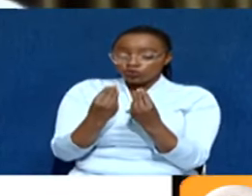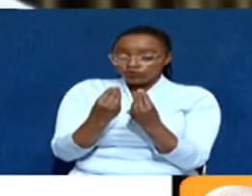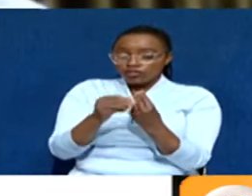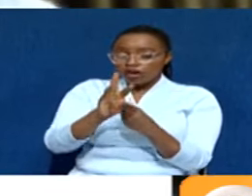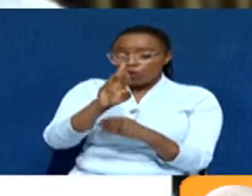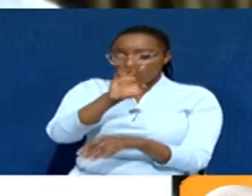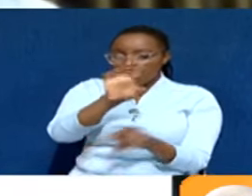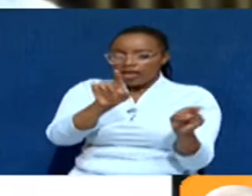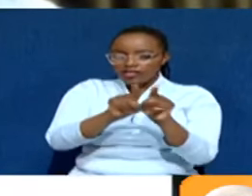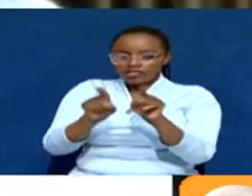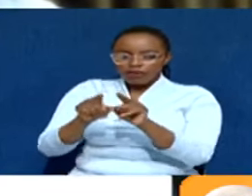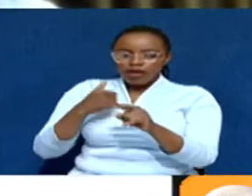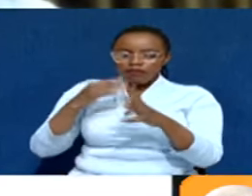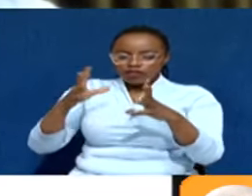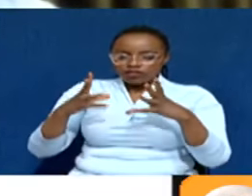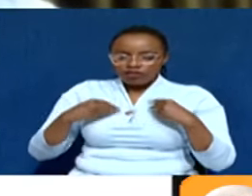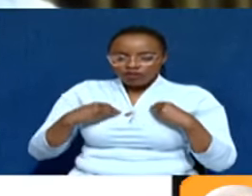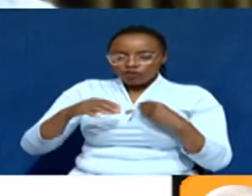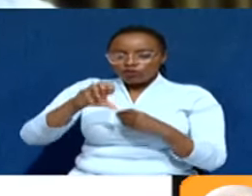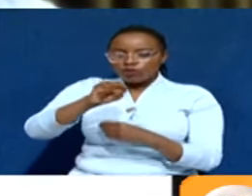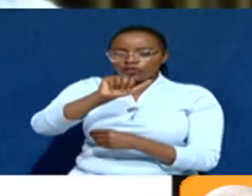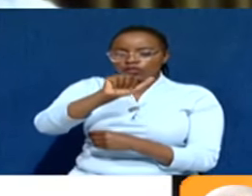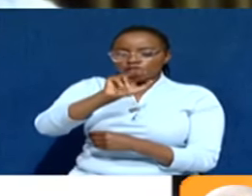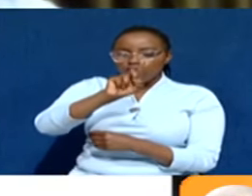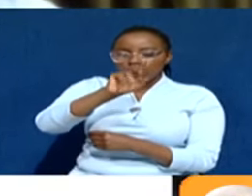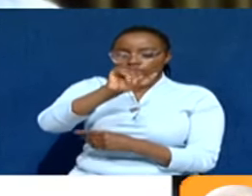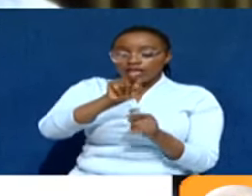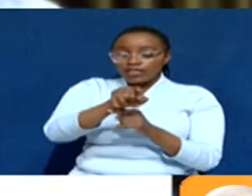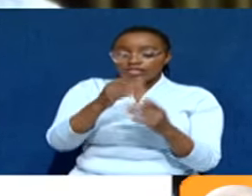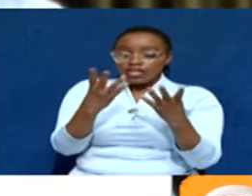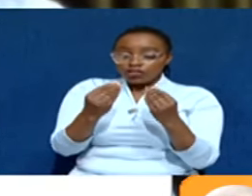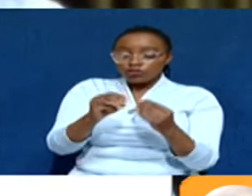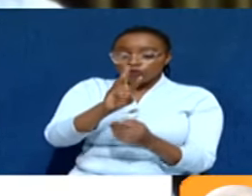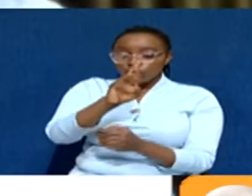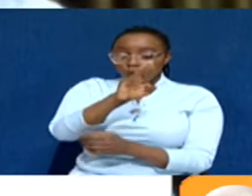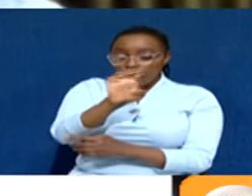is also embraced by Saudi Arabia. This software